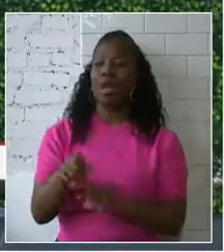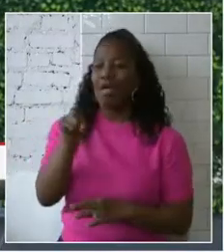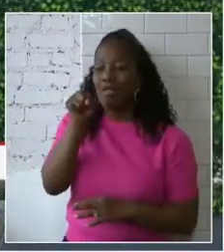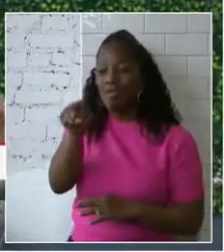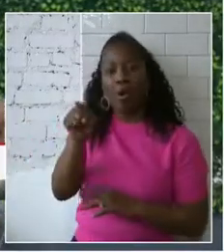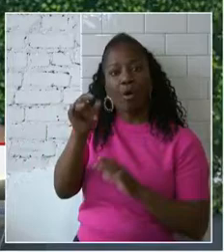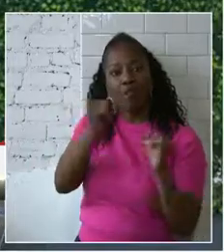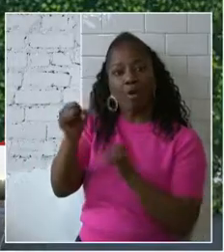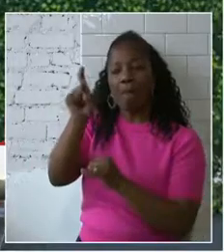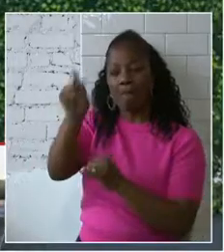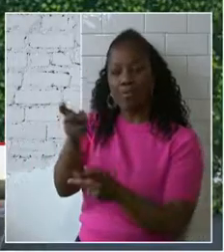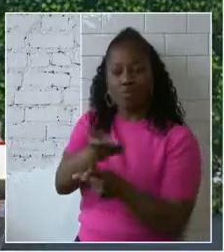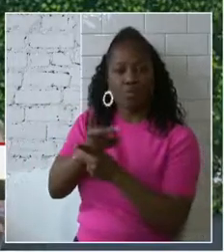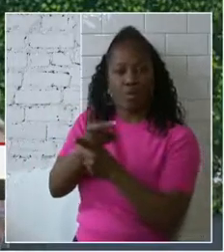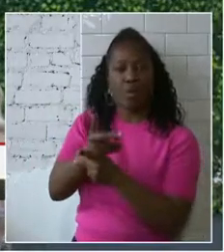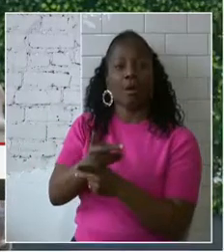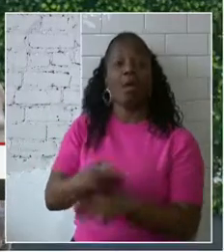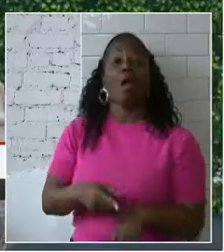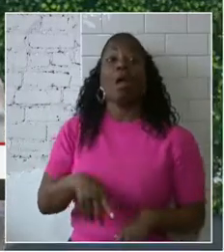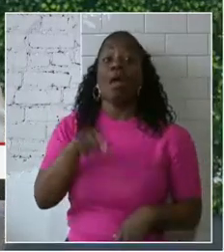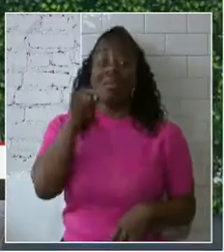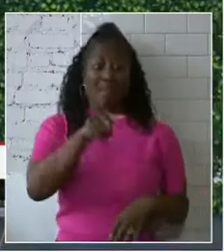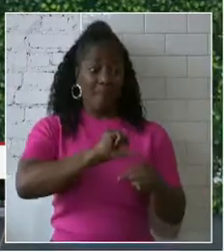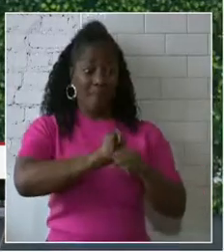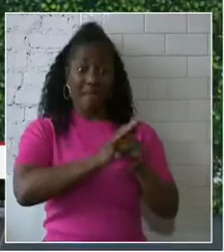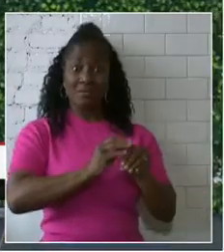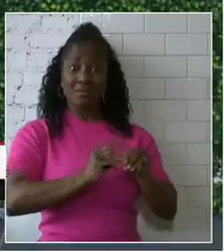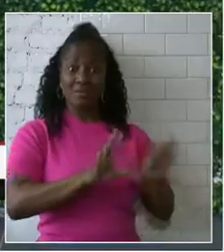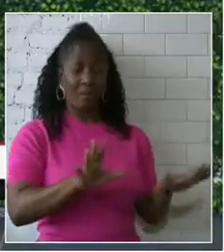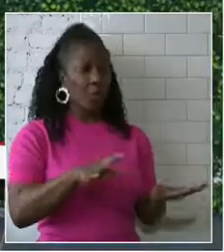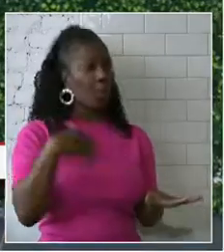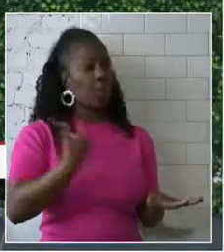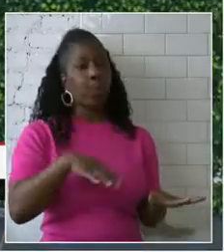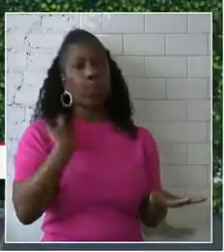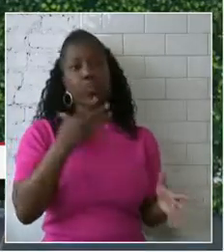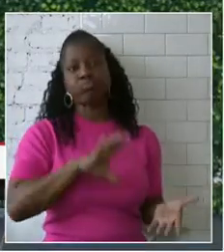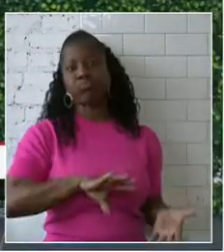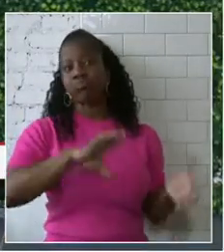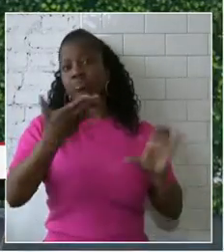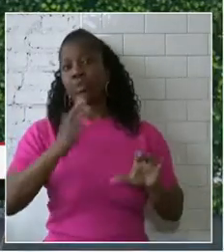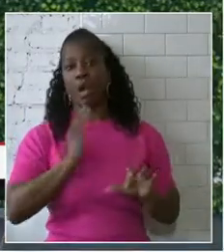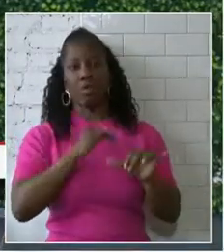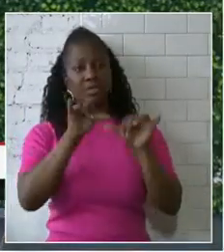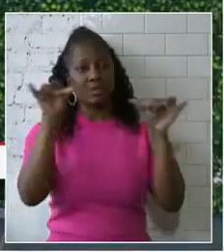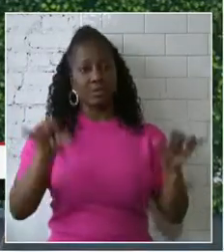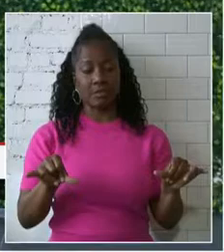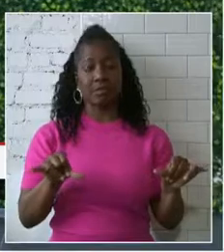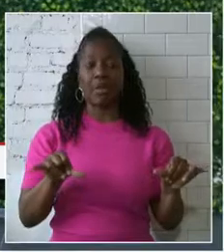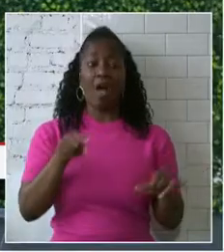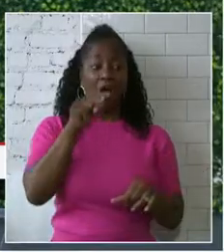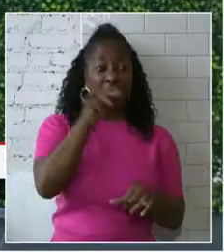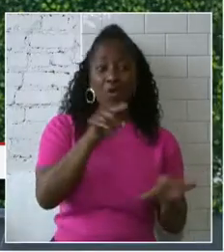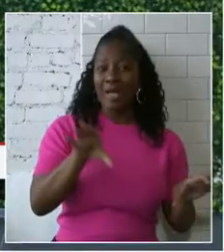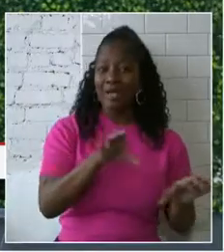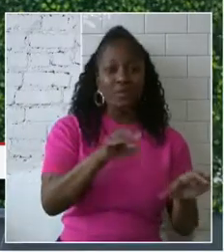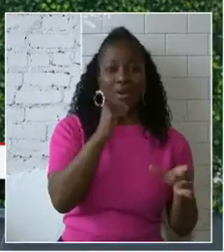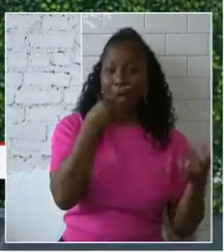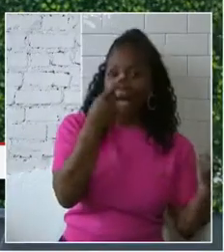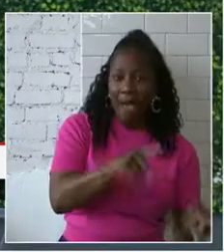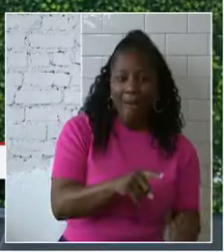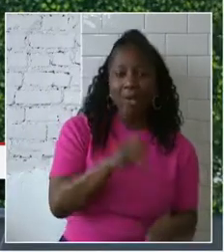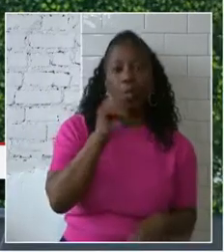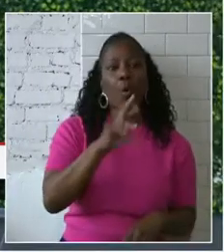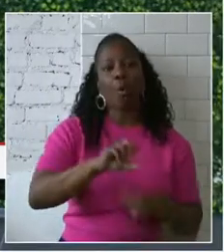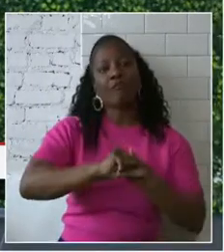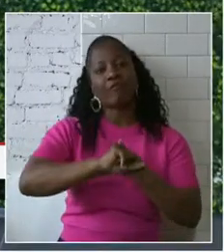the pandemic upended our ecosystem, those activities either weren't happening or they were happening in a